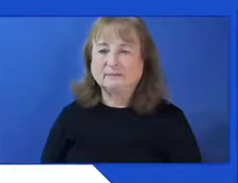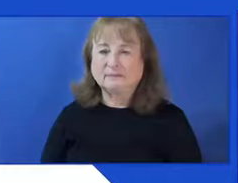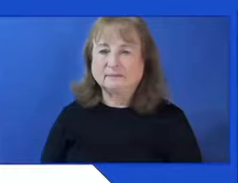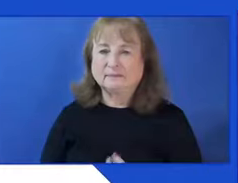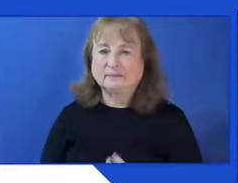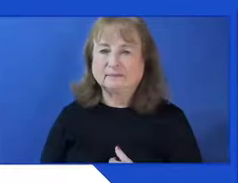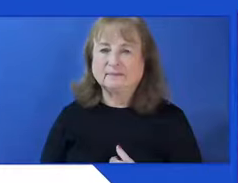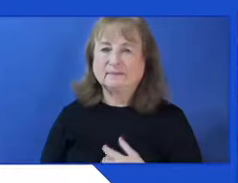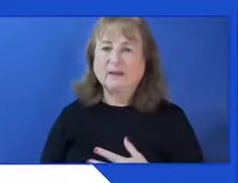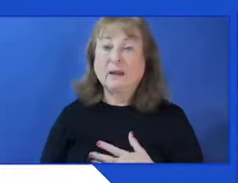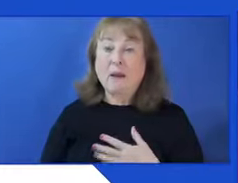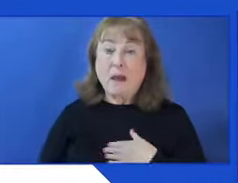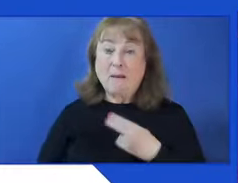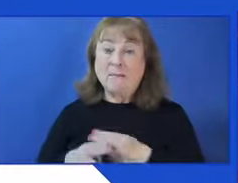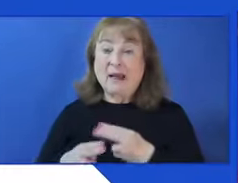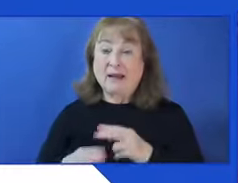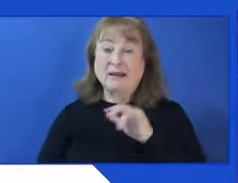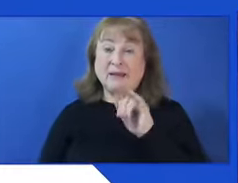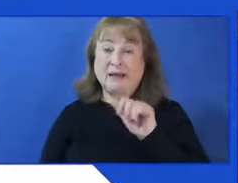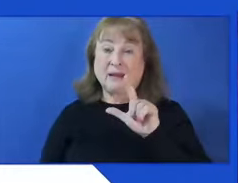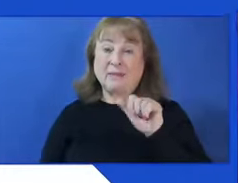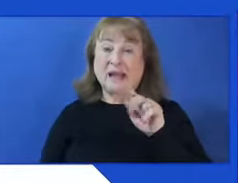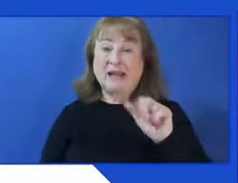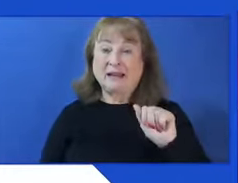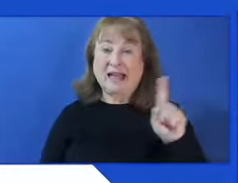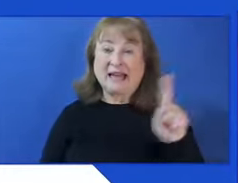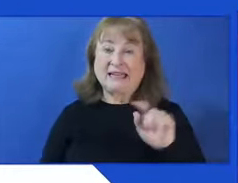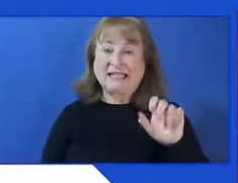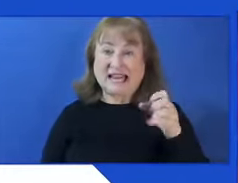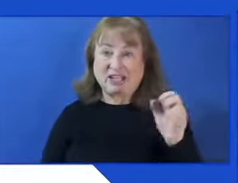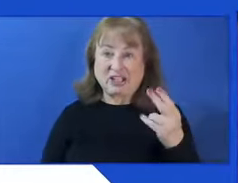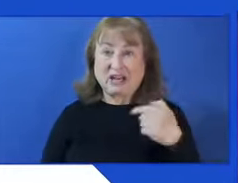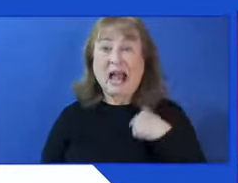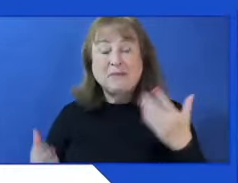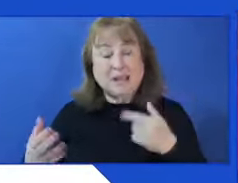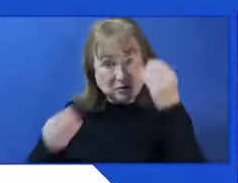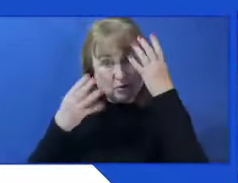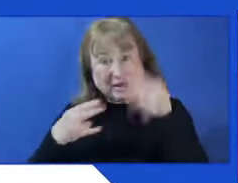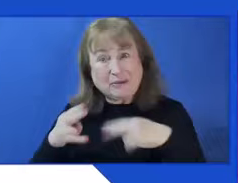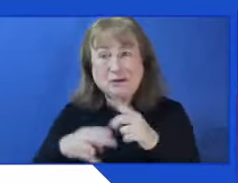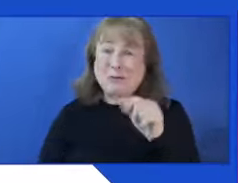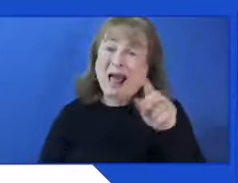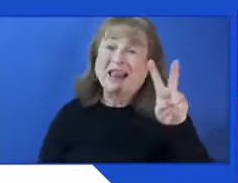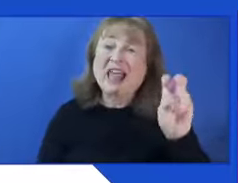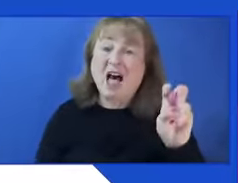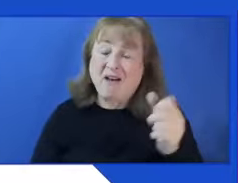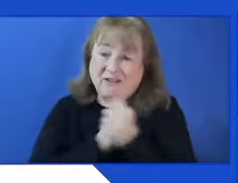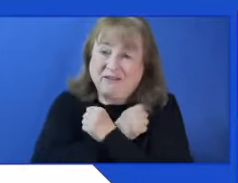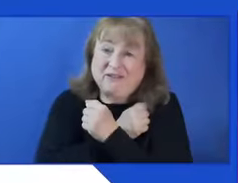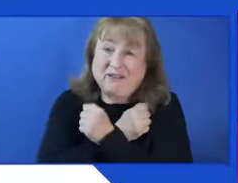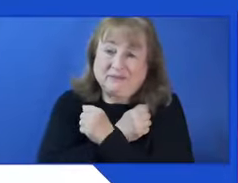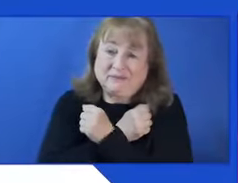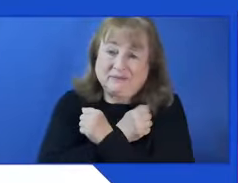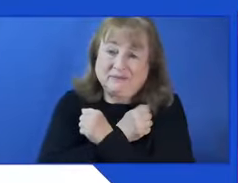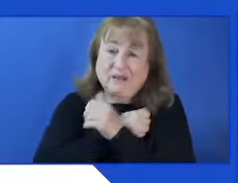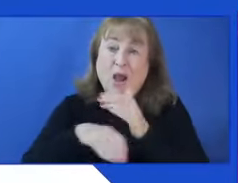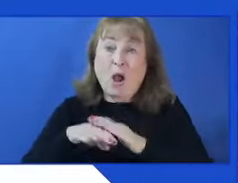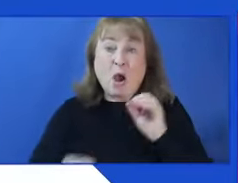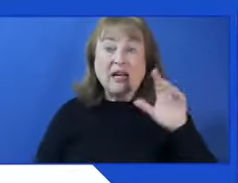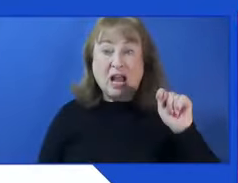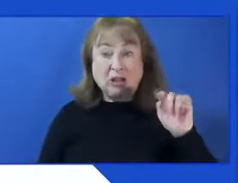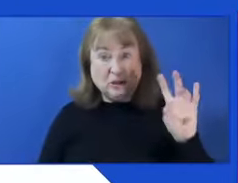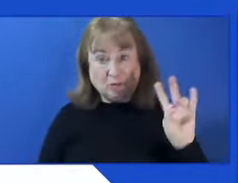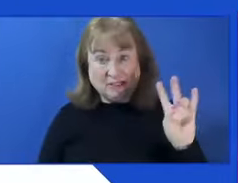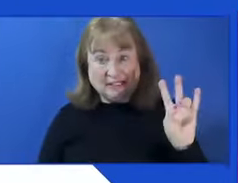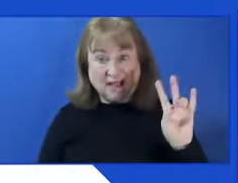My name is Alana Zeitchik, and I'm here to tell you about love. On October 7th,